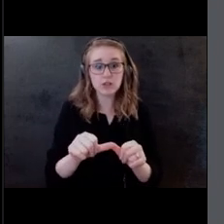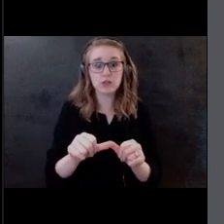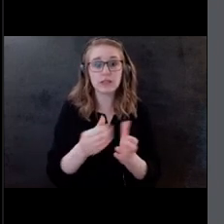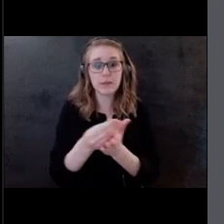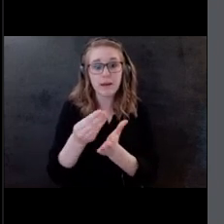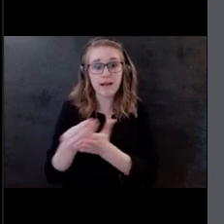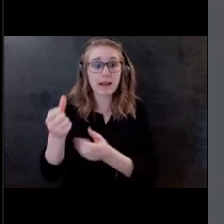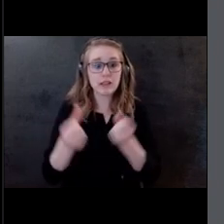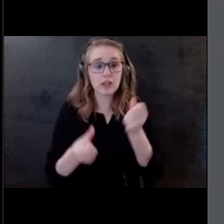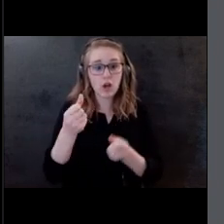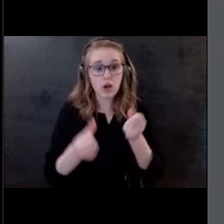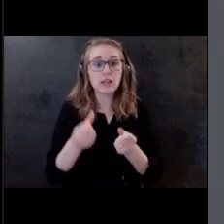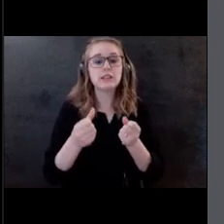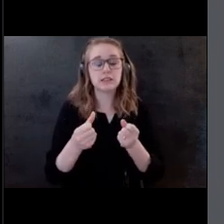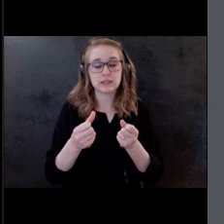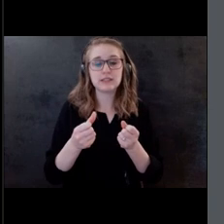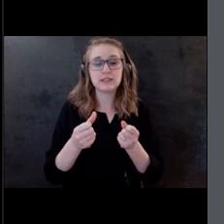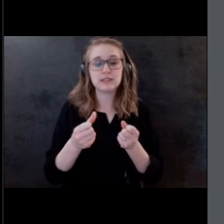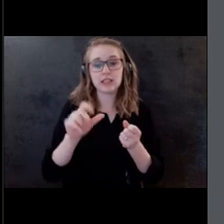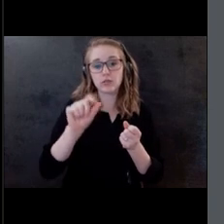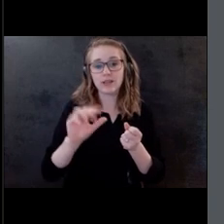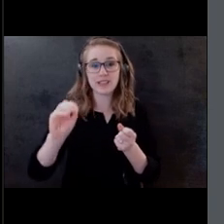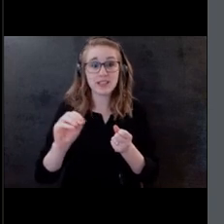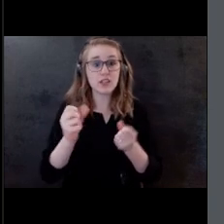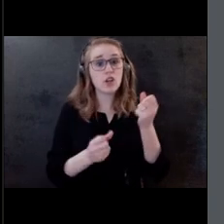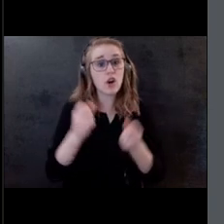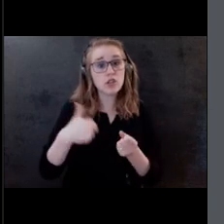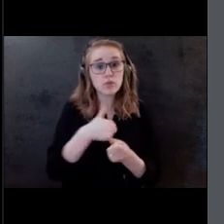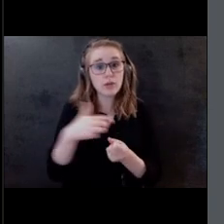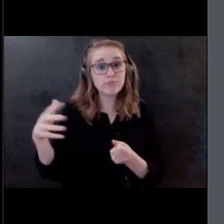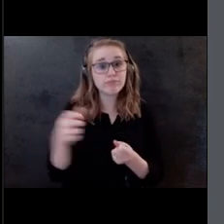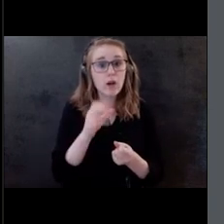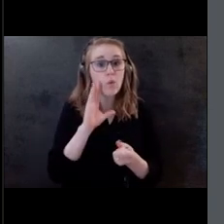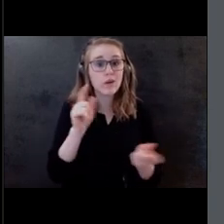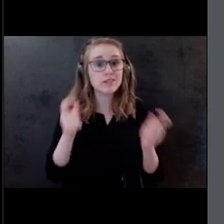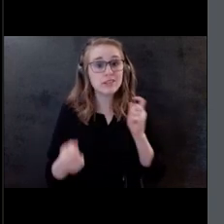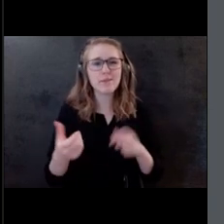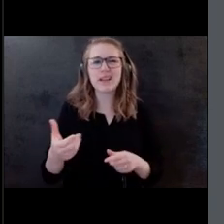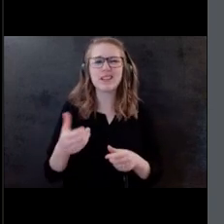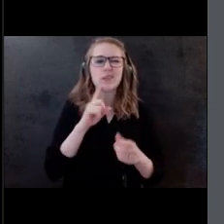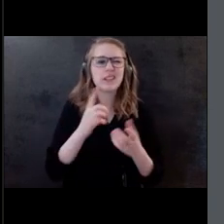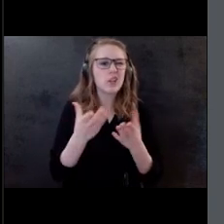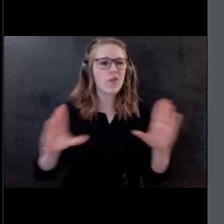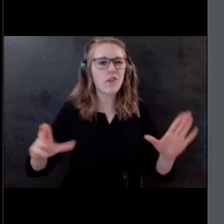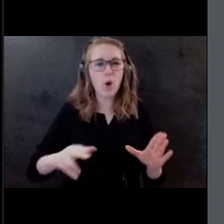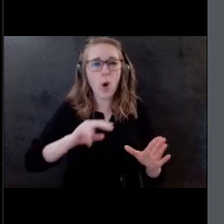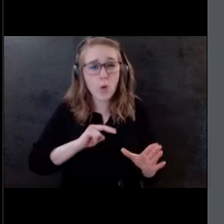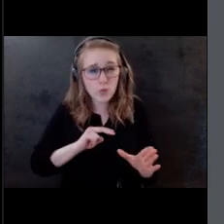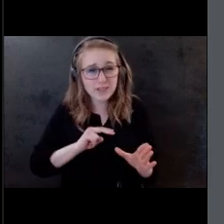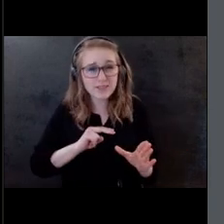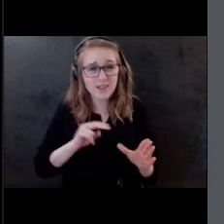year 2050s. The cars we take will change. The overall ownership of cars will not.